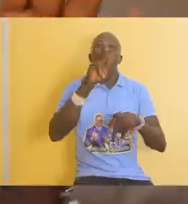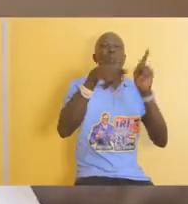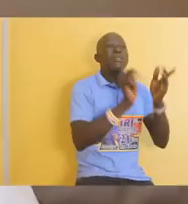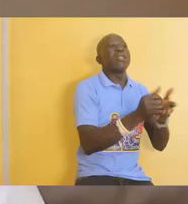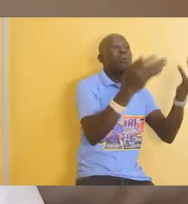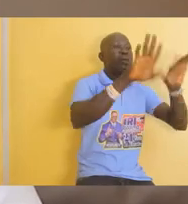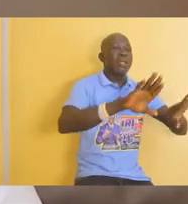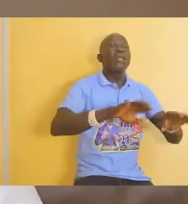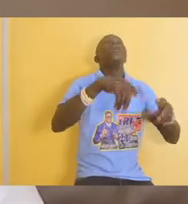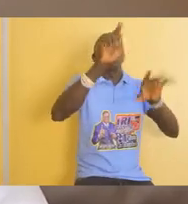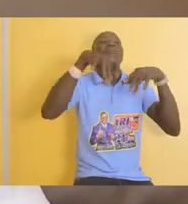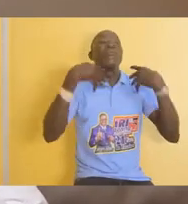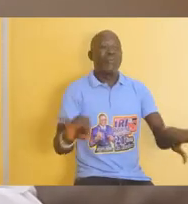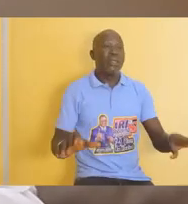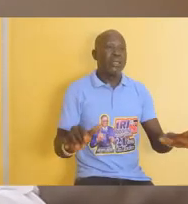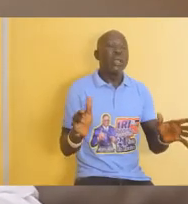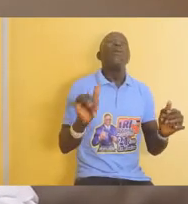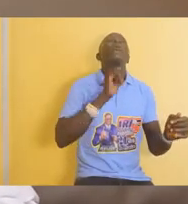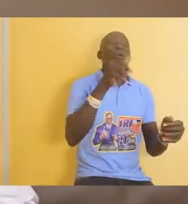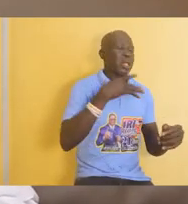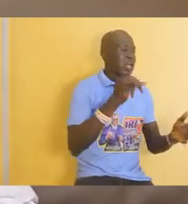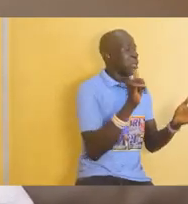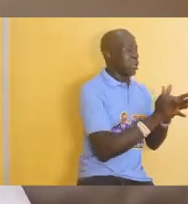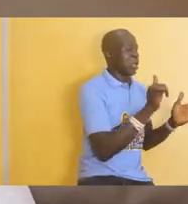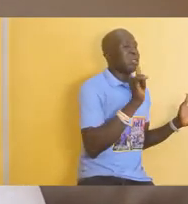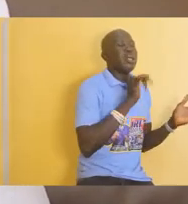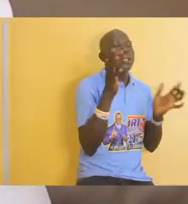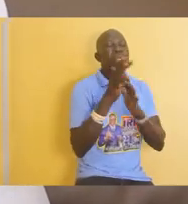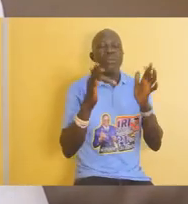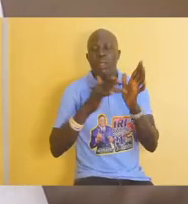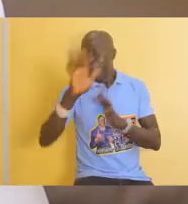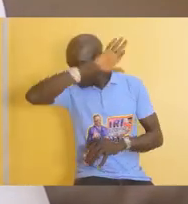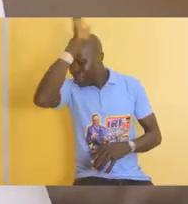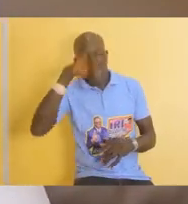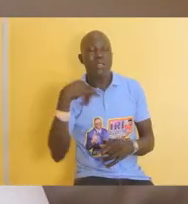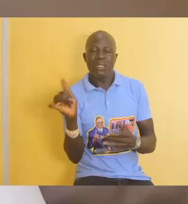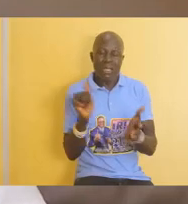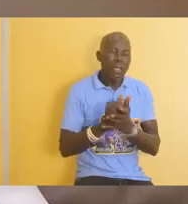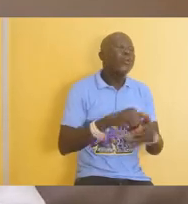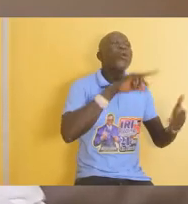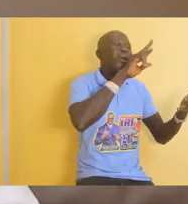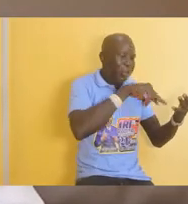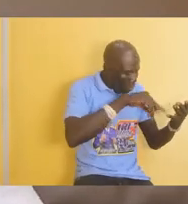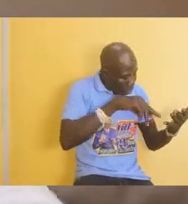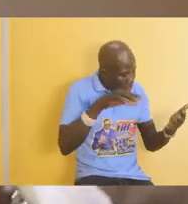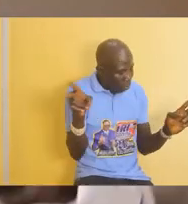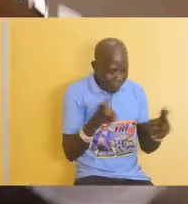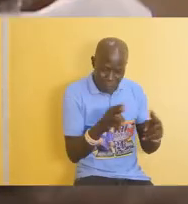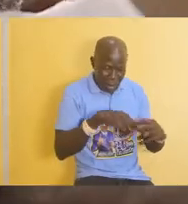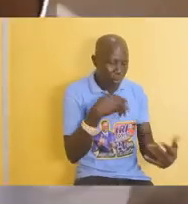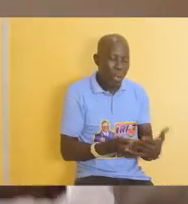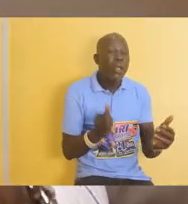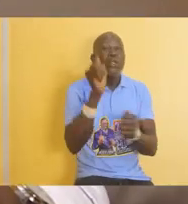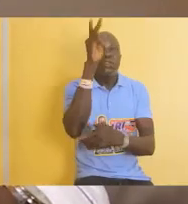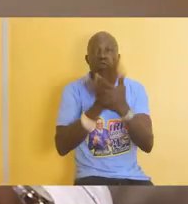that's all yo ba lo so be that's what we're adding amo ko ri be but it's not so bi be le o ko be the bible did not receive that e lo ka daada read this very well o ko ri kan